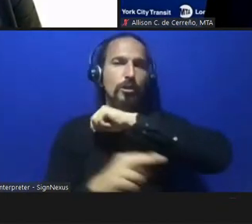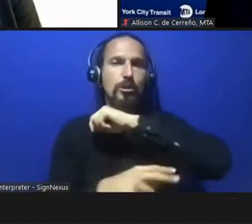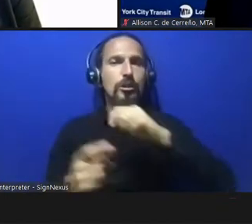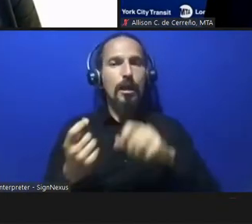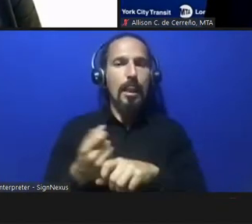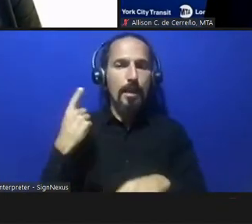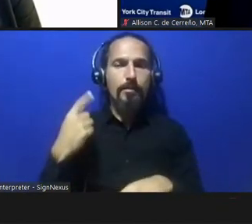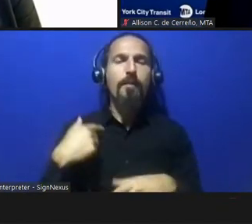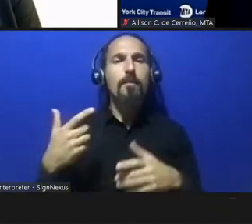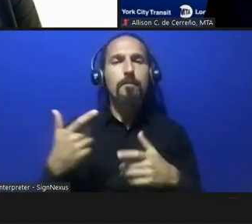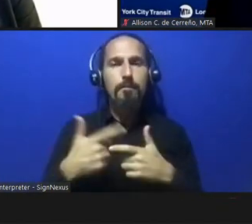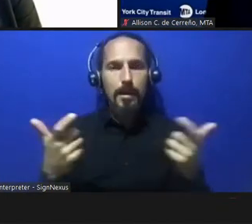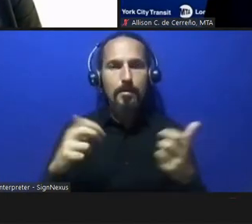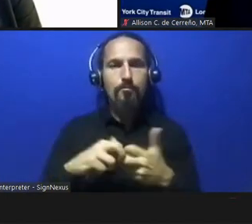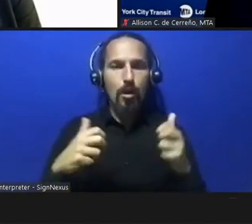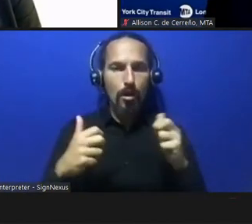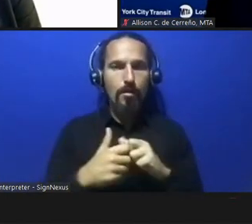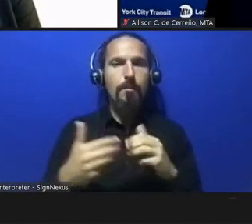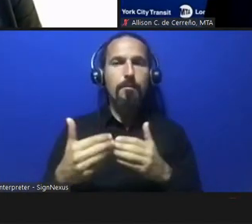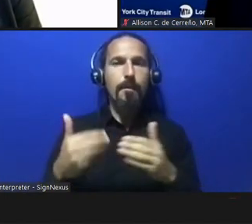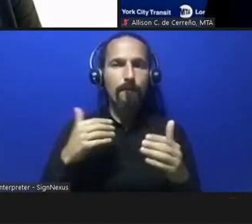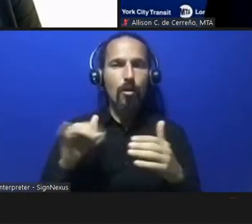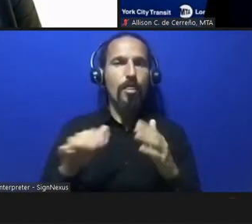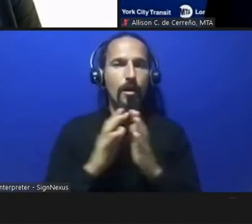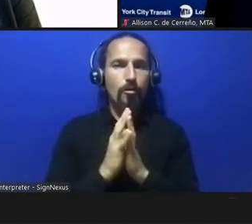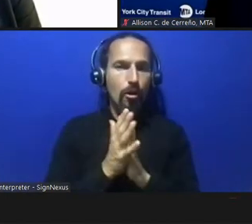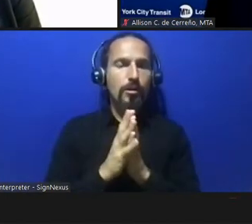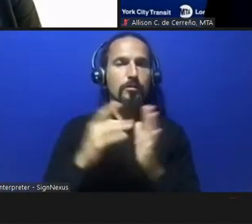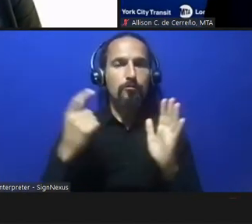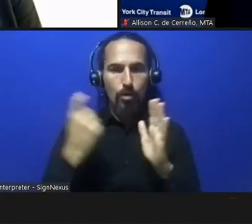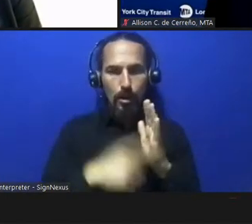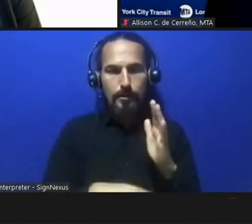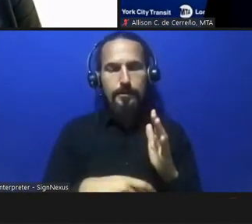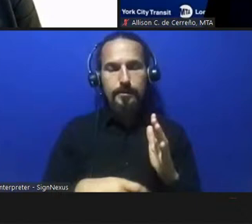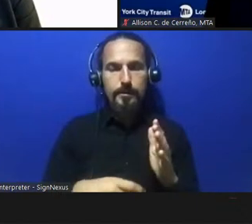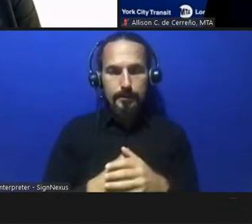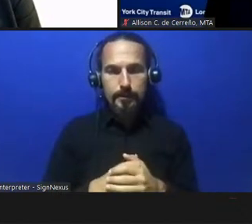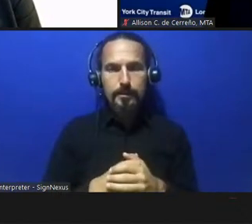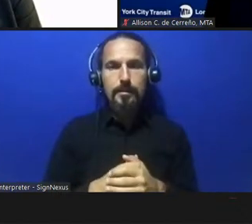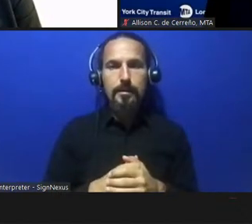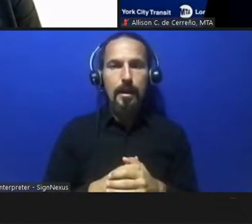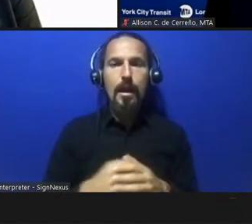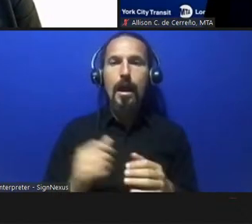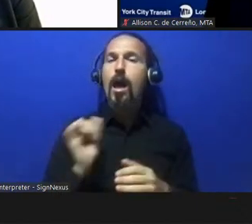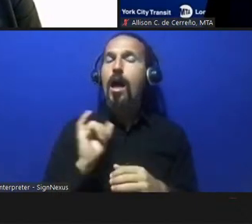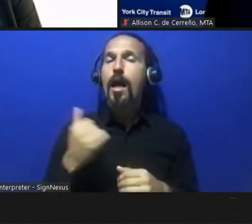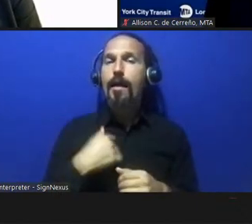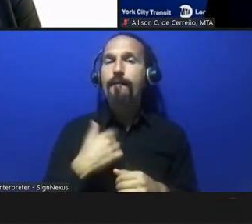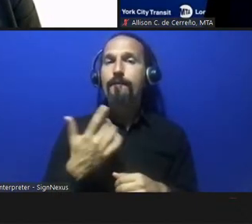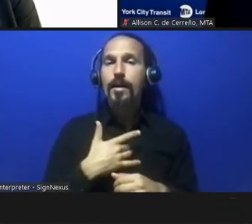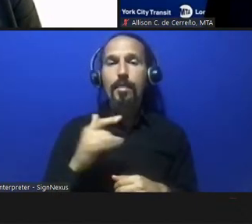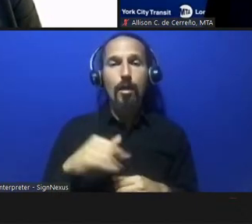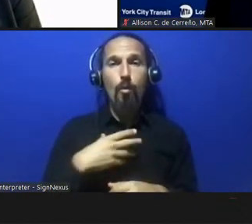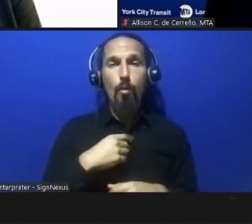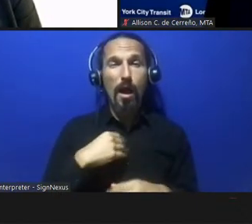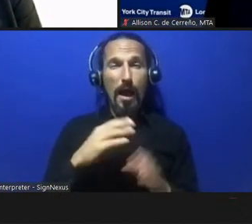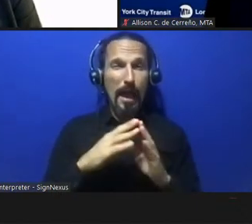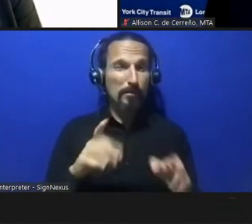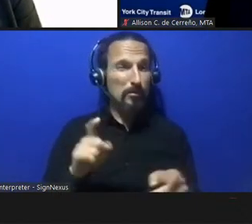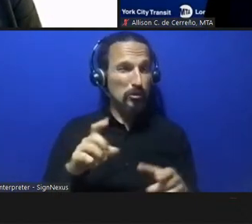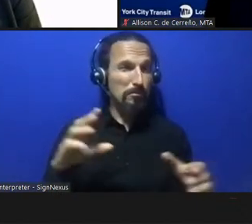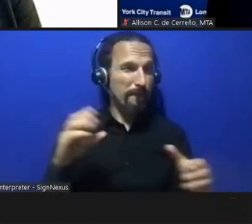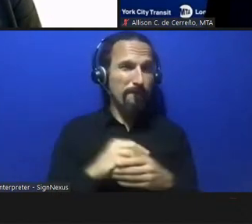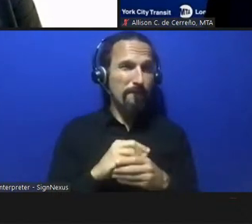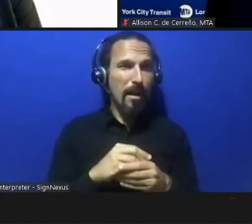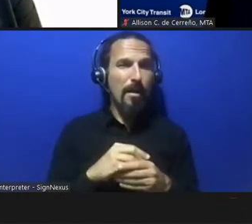got major problems here before congestion pricing okay that's number one and i really think that the white house should be involved here because this is